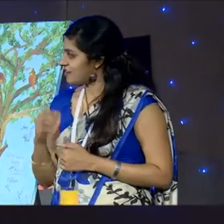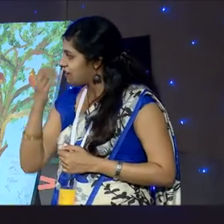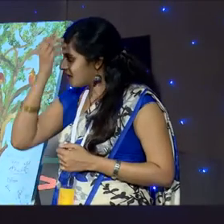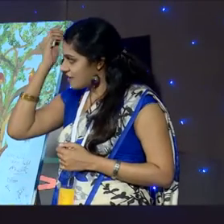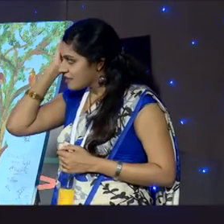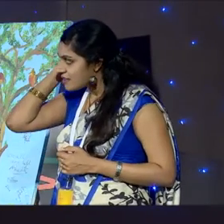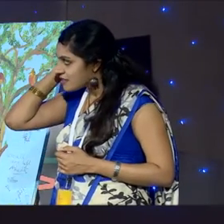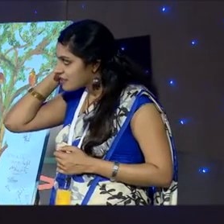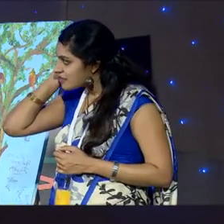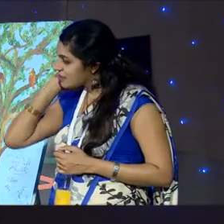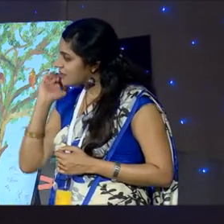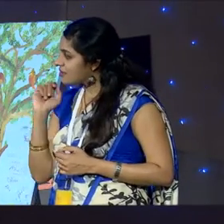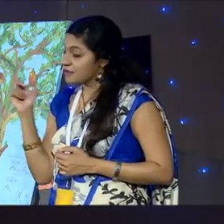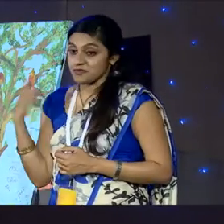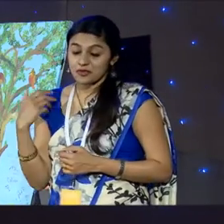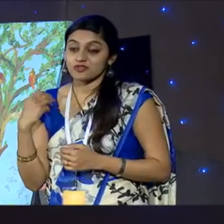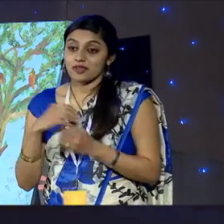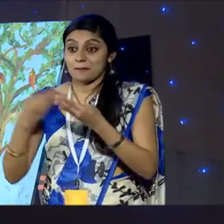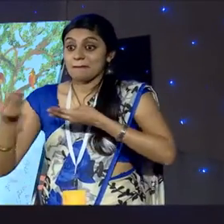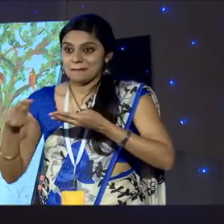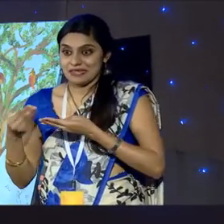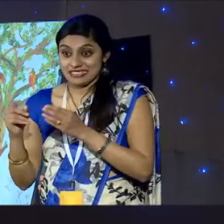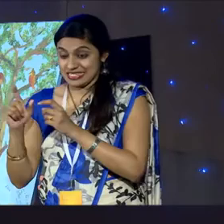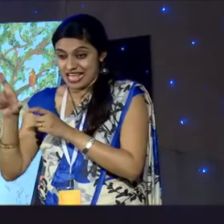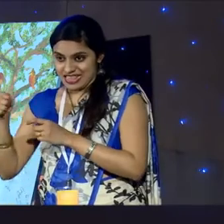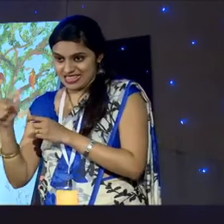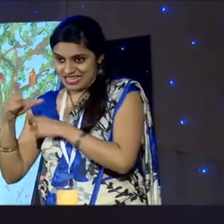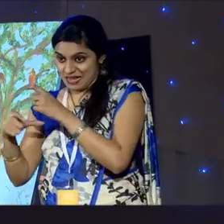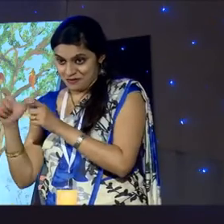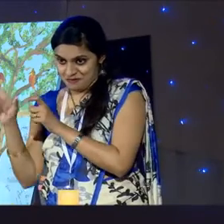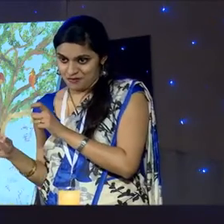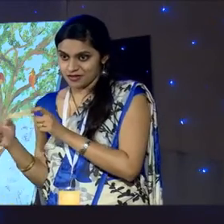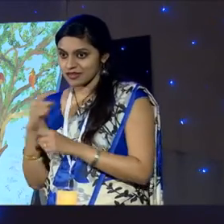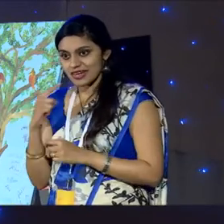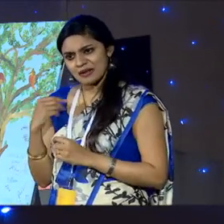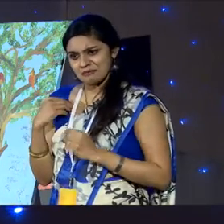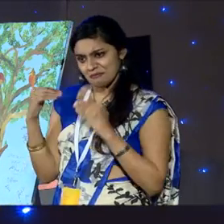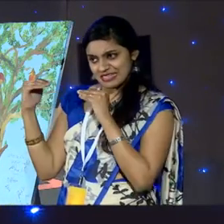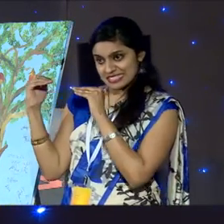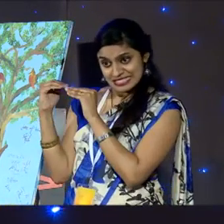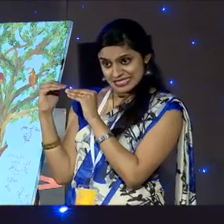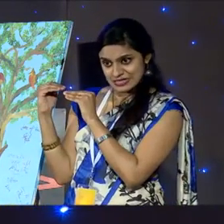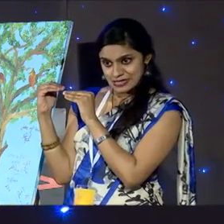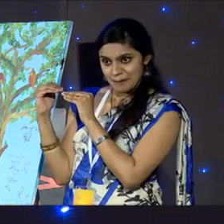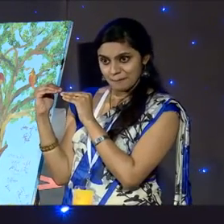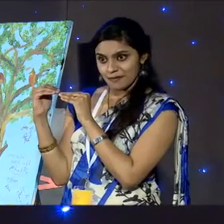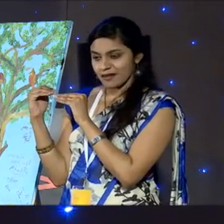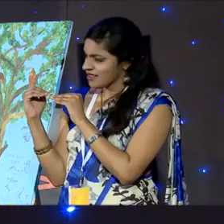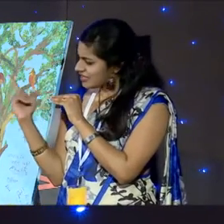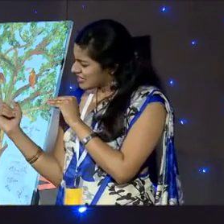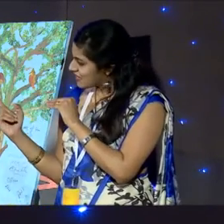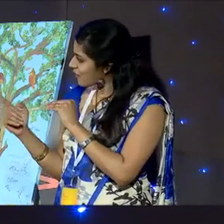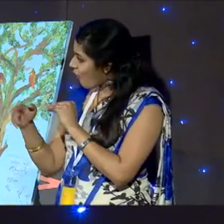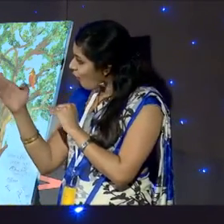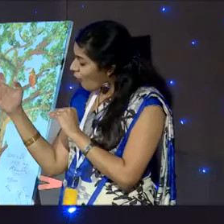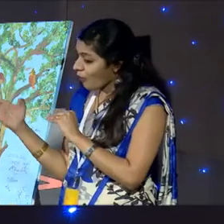Even he's a good salesman, he can do brilliant stuff, but why does it have to be like, oh, this guy, he's like this, and he did this. That is kick-ass. There are